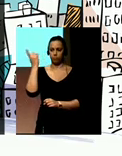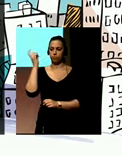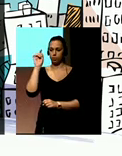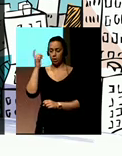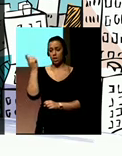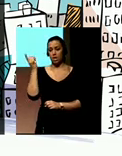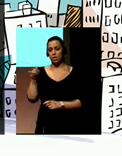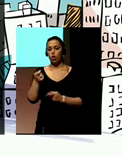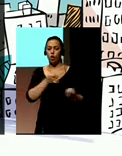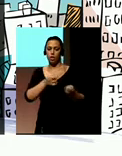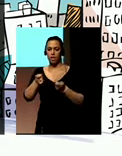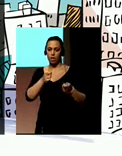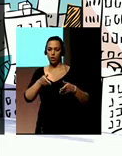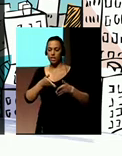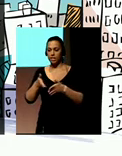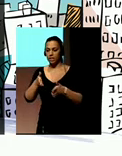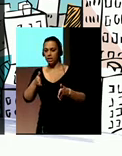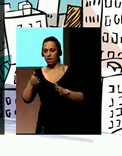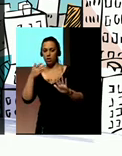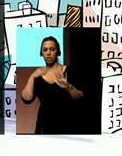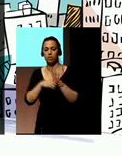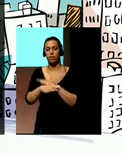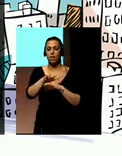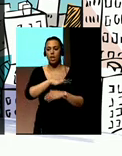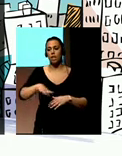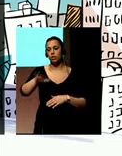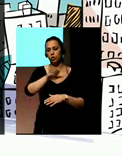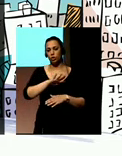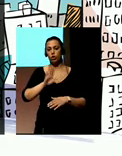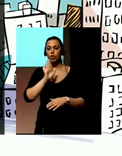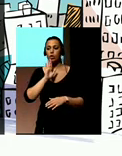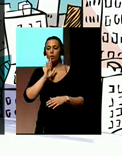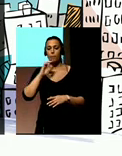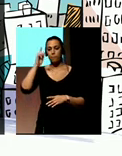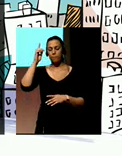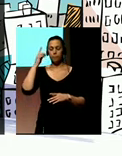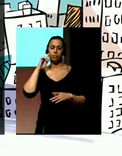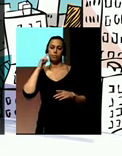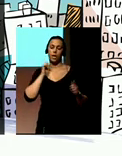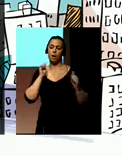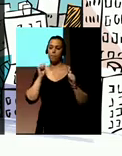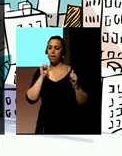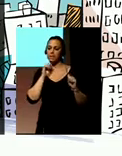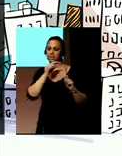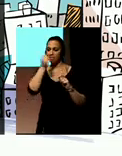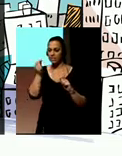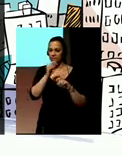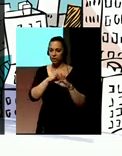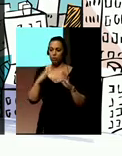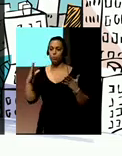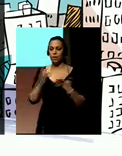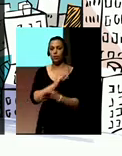teacher, we can outline that he's a coordinator of the accessibility itinerary of the physical environment in